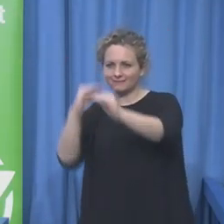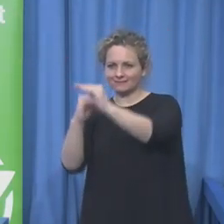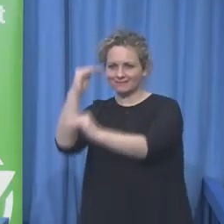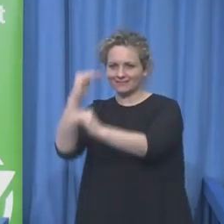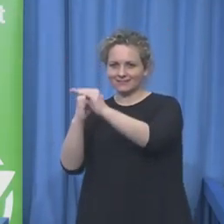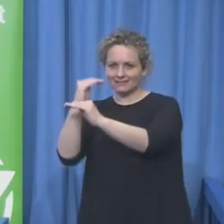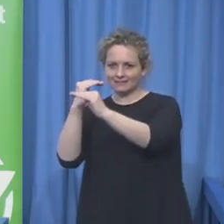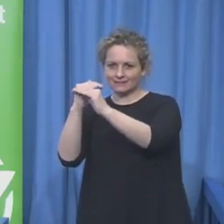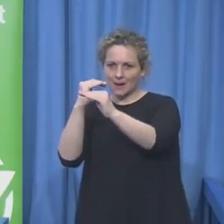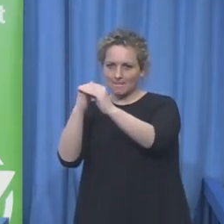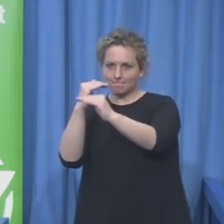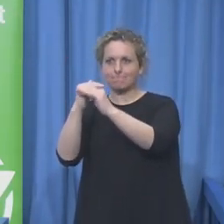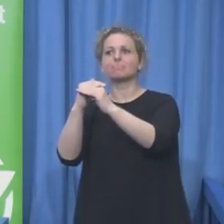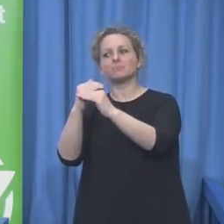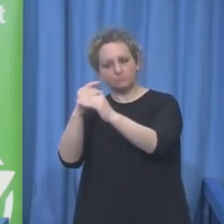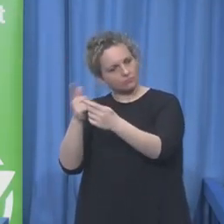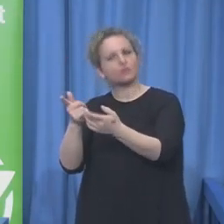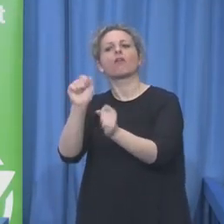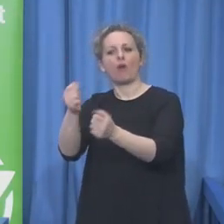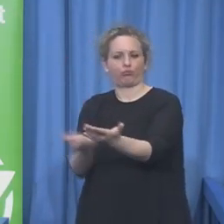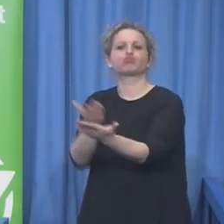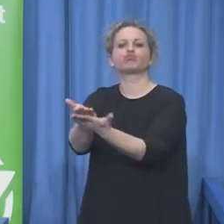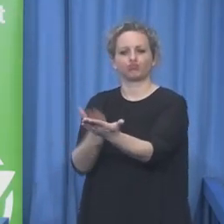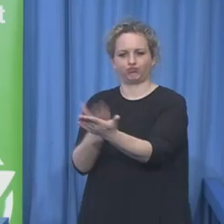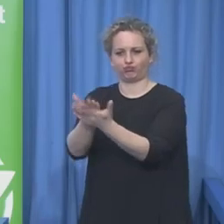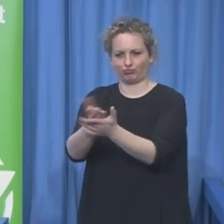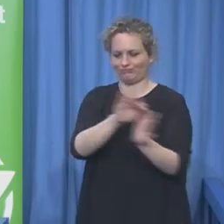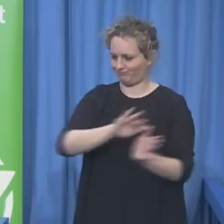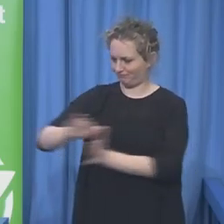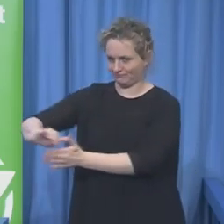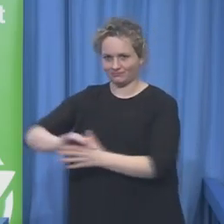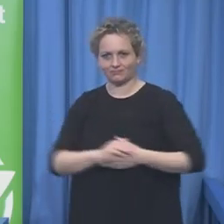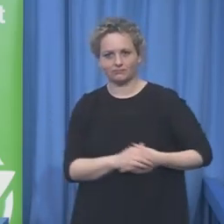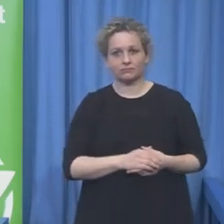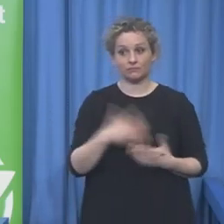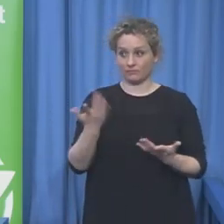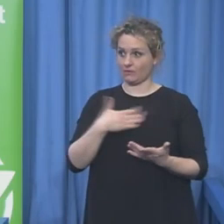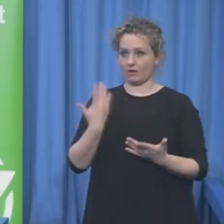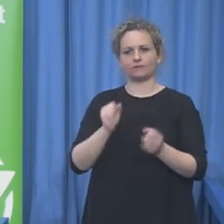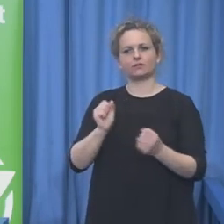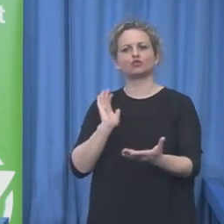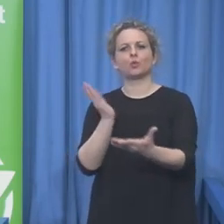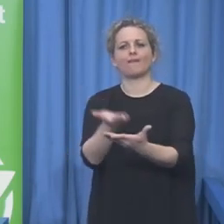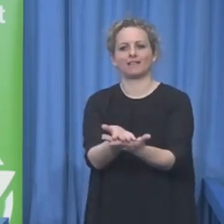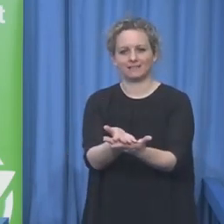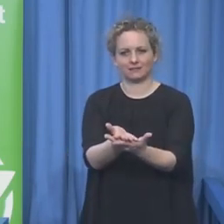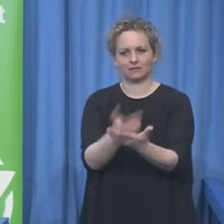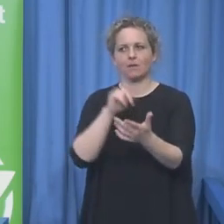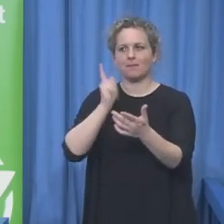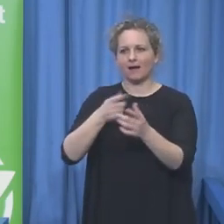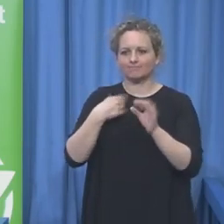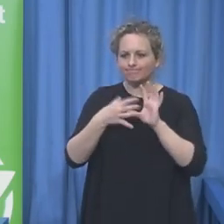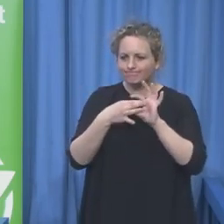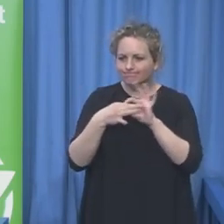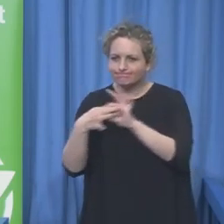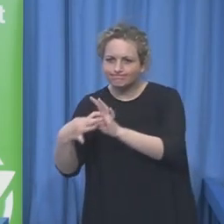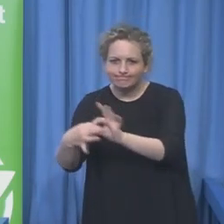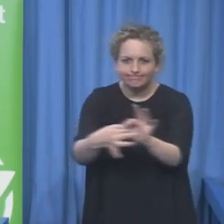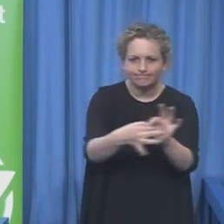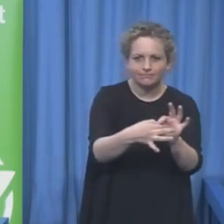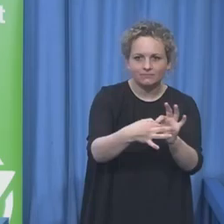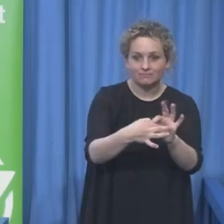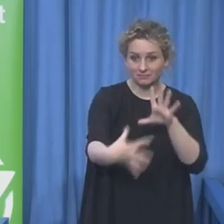Our service is continually supporting our service user as they go along, so we can support a person whether